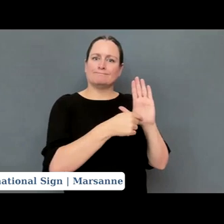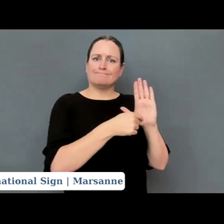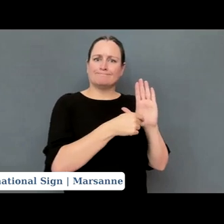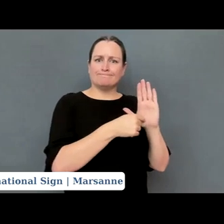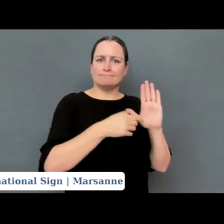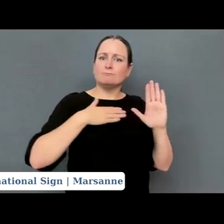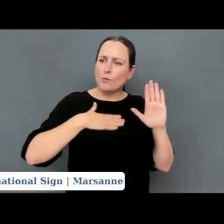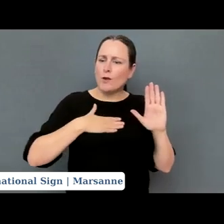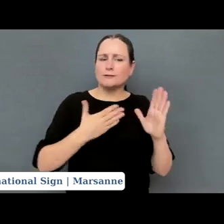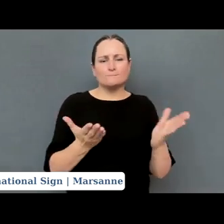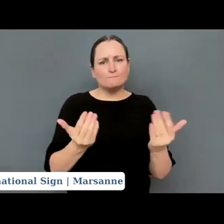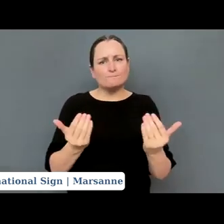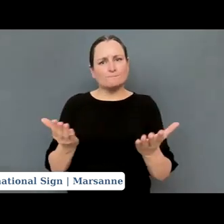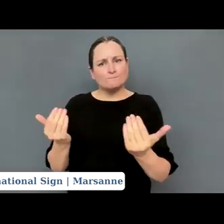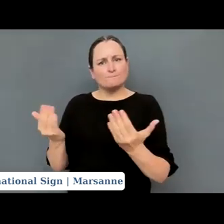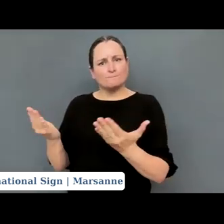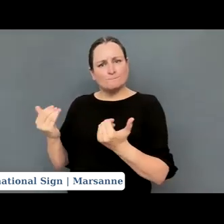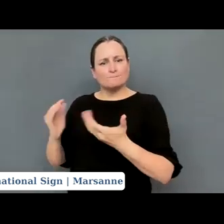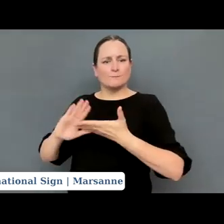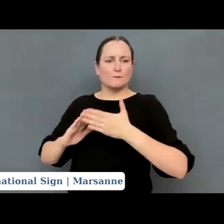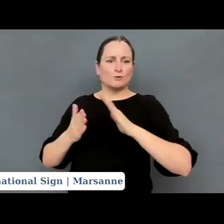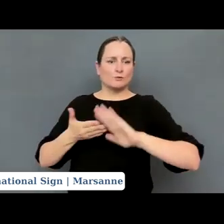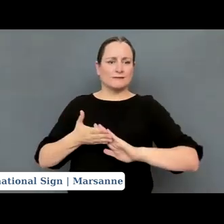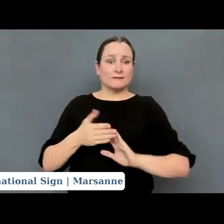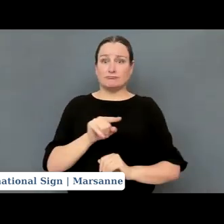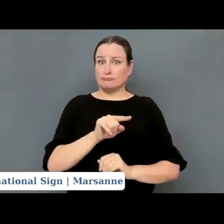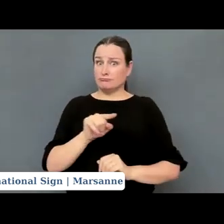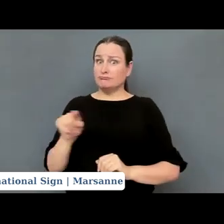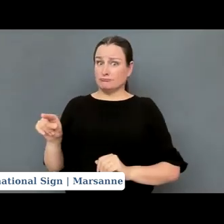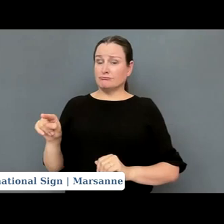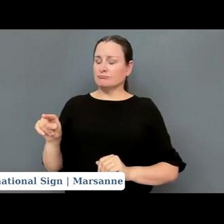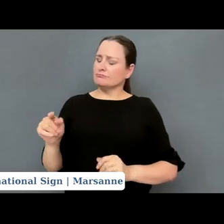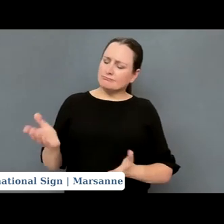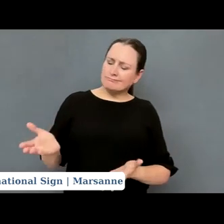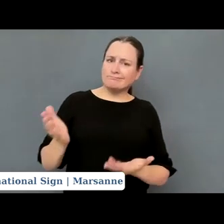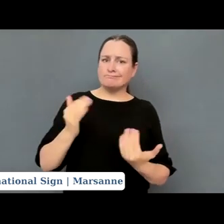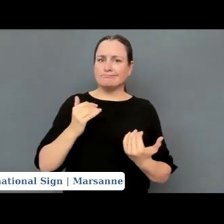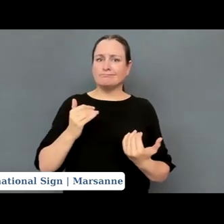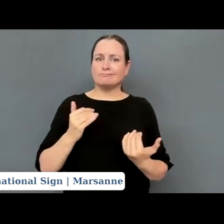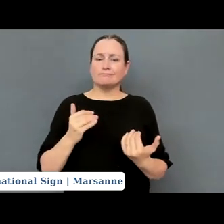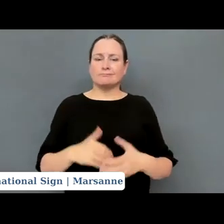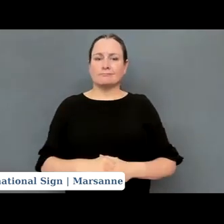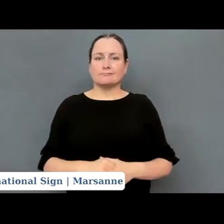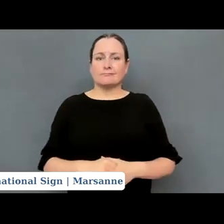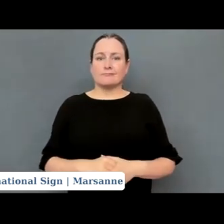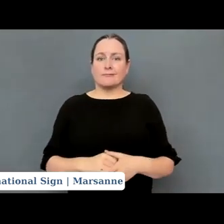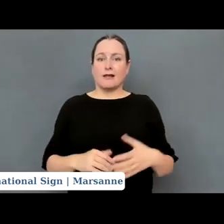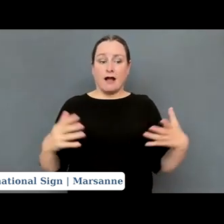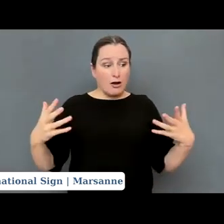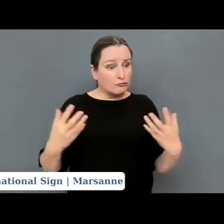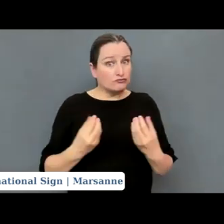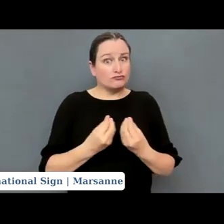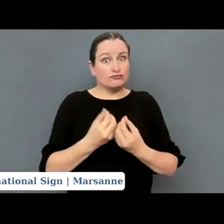to implement these measures that are definitely essential to grant